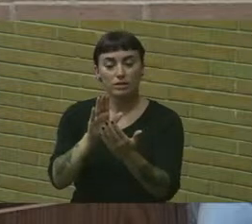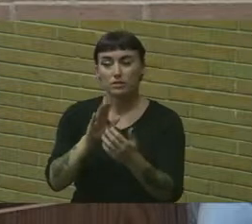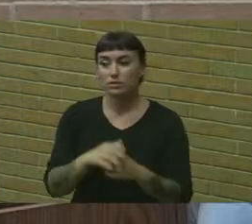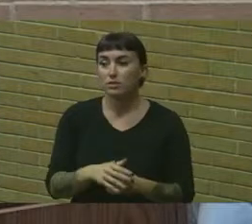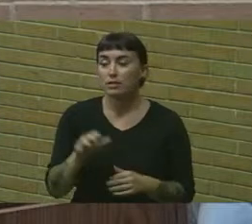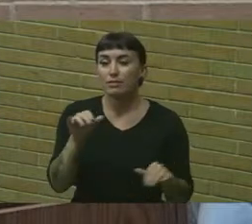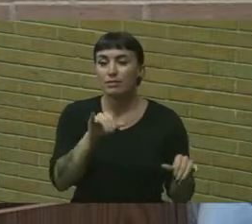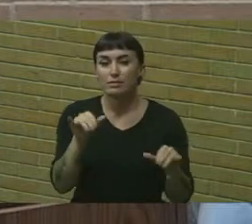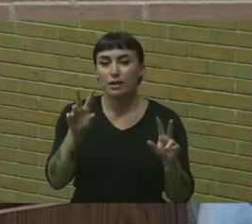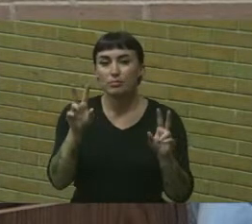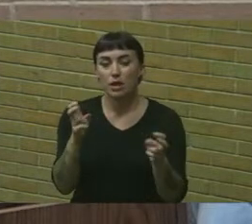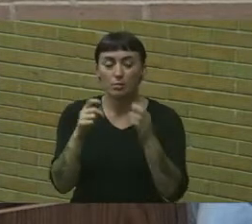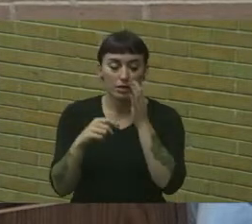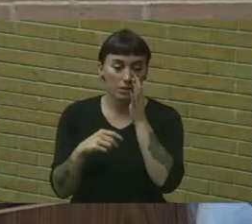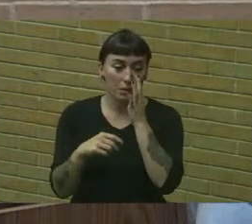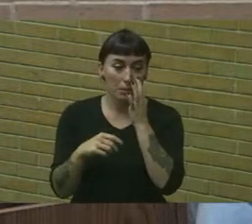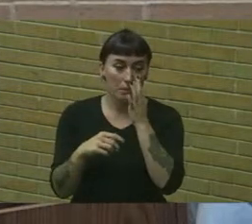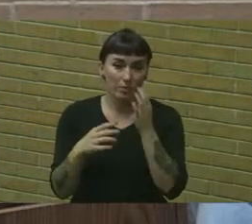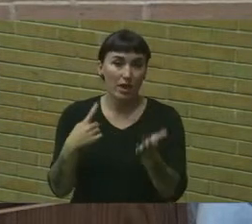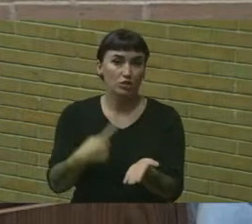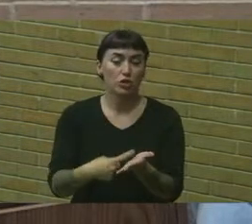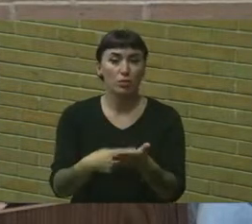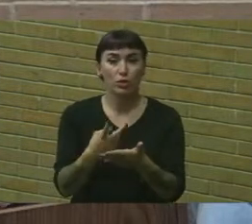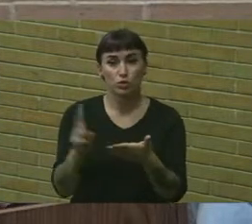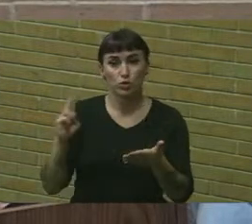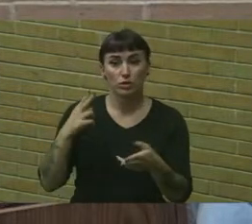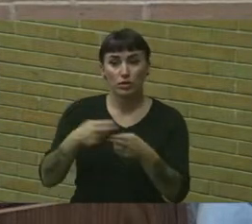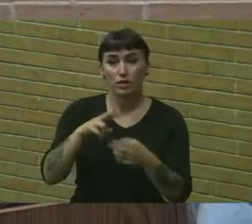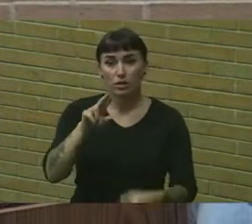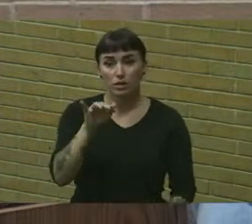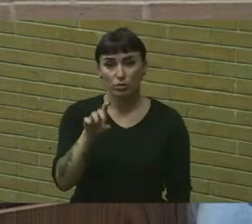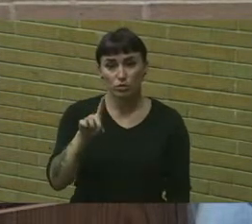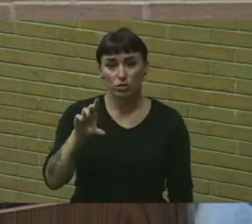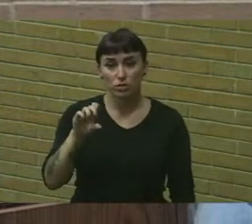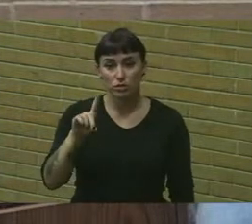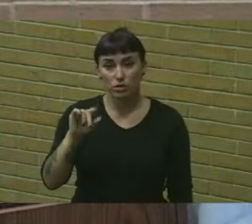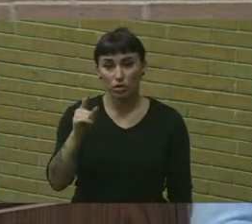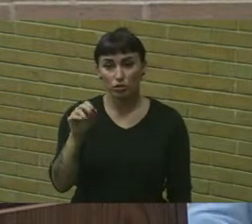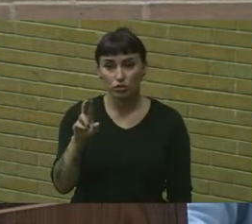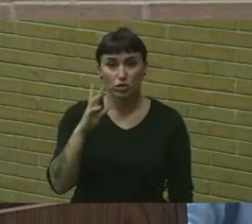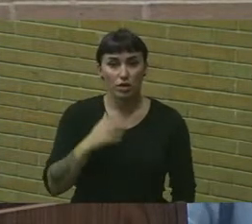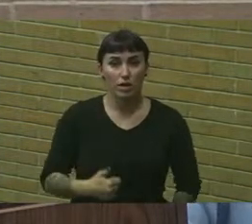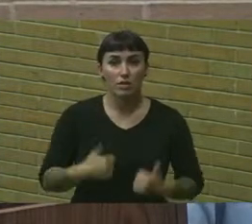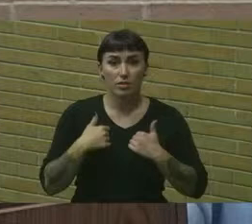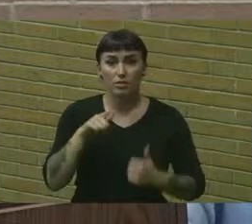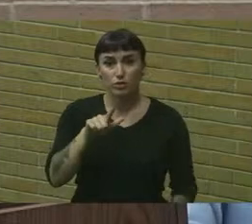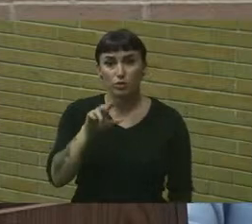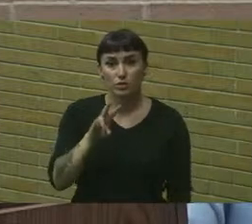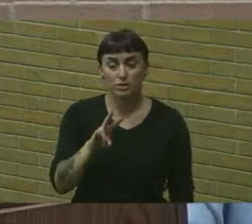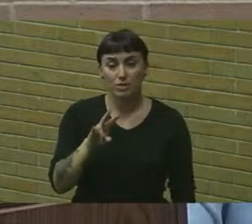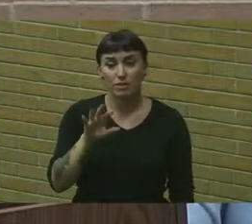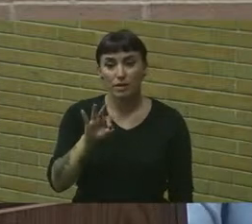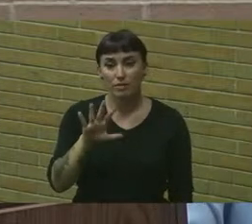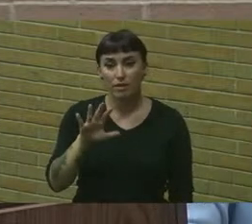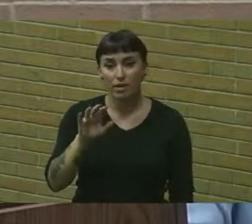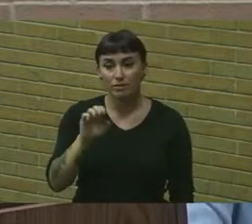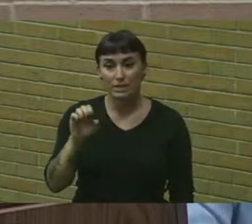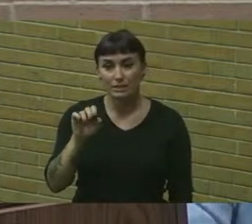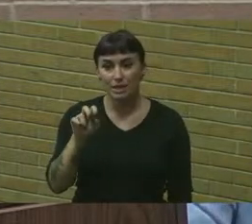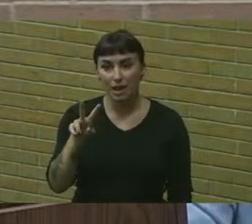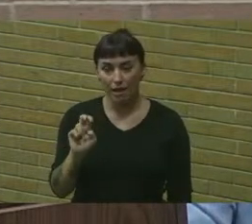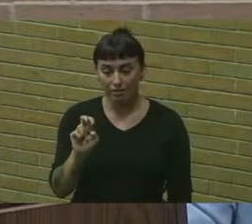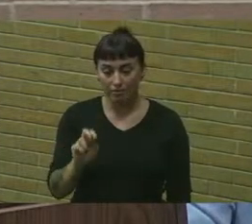same topic I talked about 2 weeks ago. My name is Richard Dollinger. I live at 2795 East Avenue,